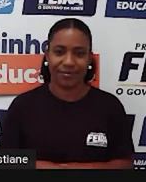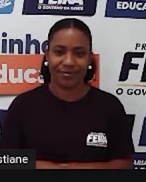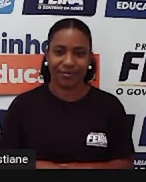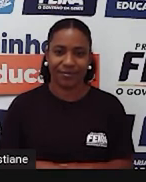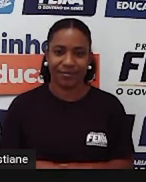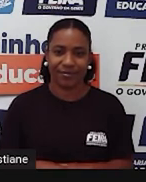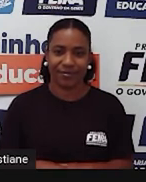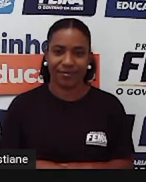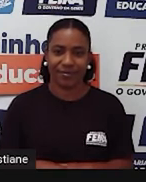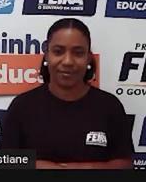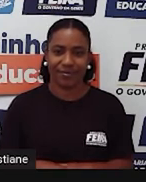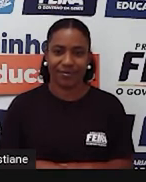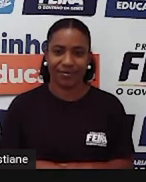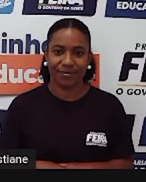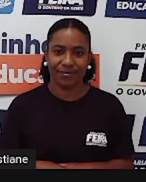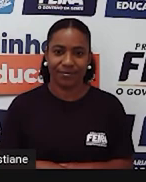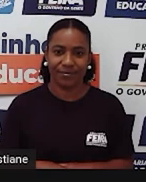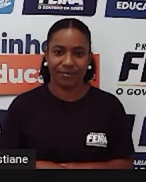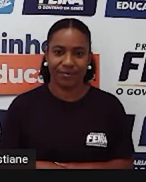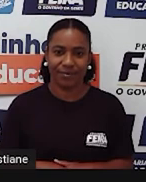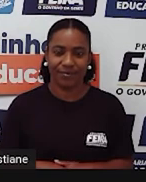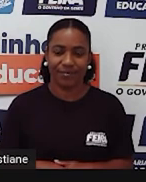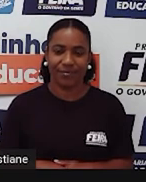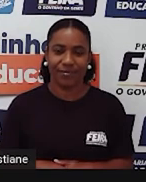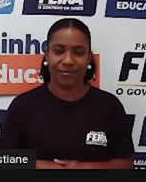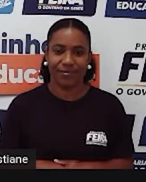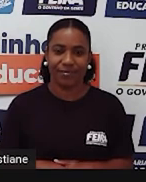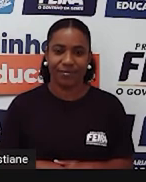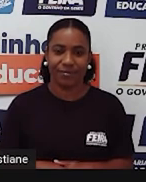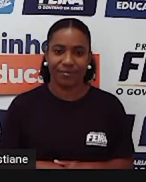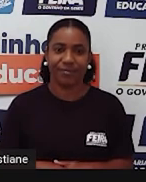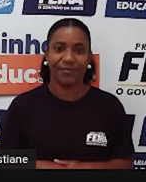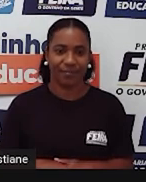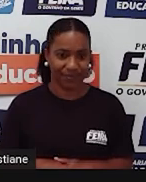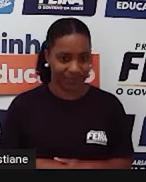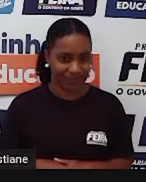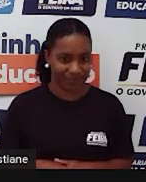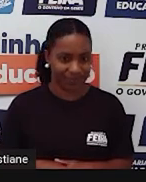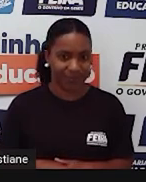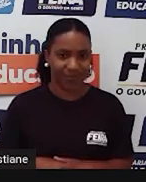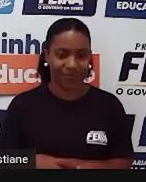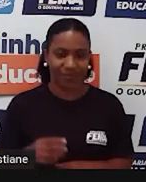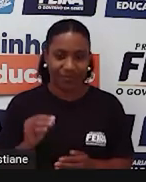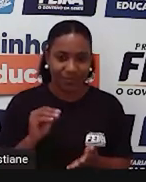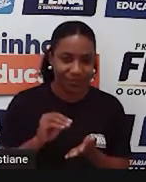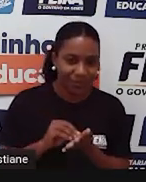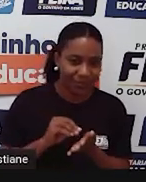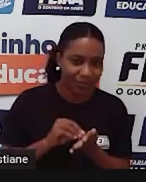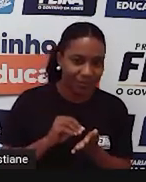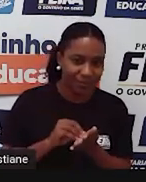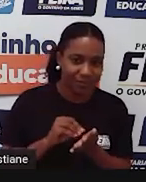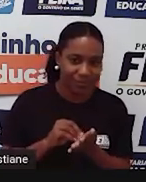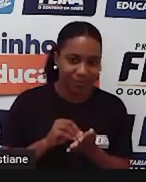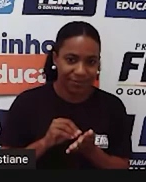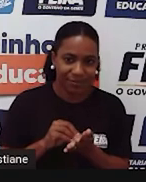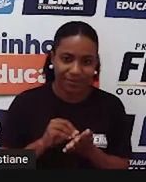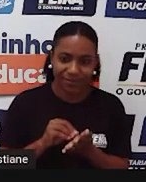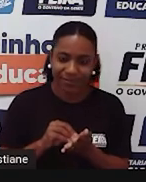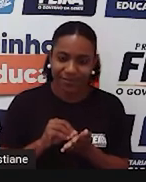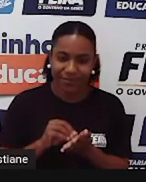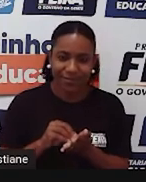H, ok, essa palavrinha aqui, né, só faltando uma letra, L, R,